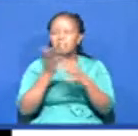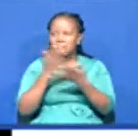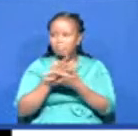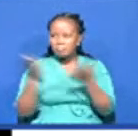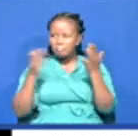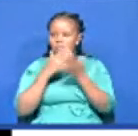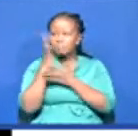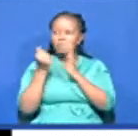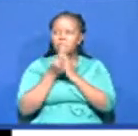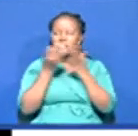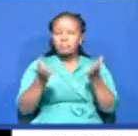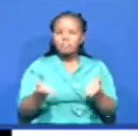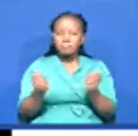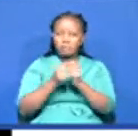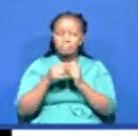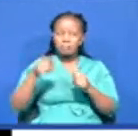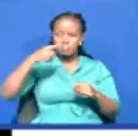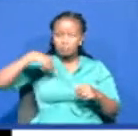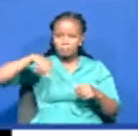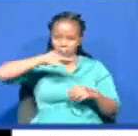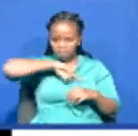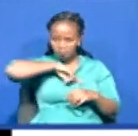us. And so,